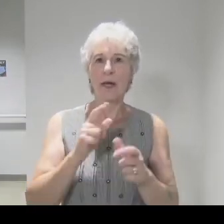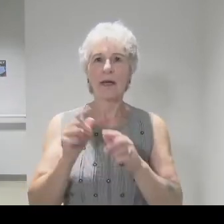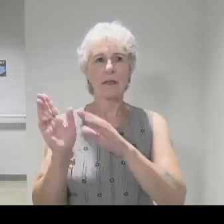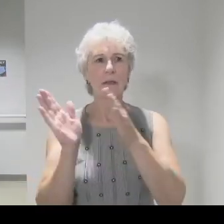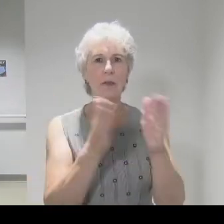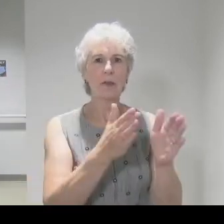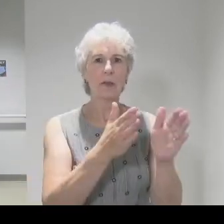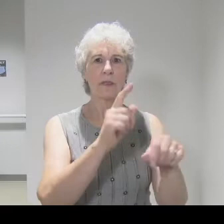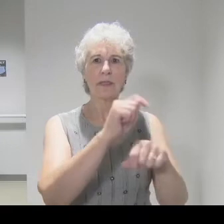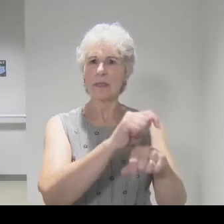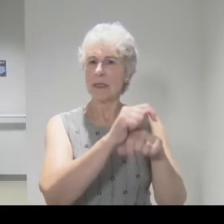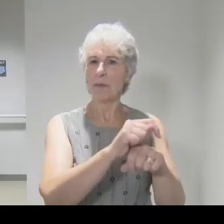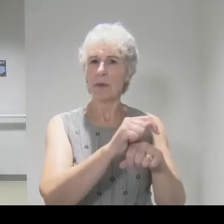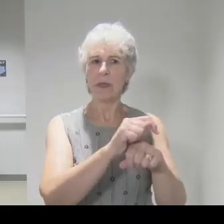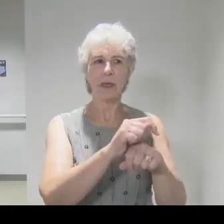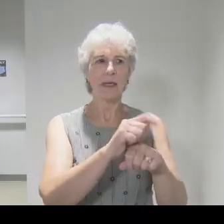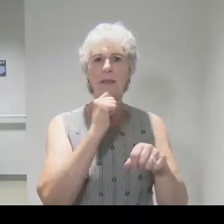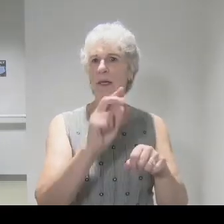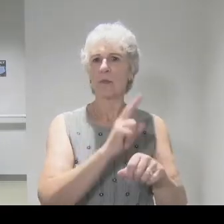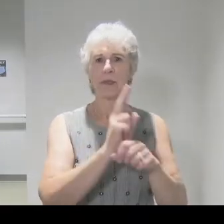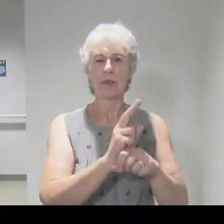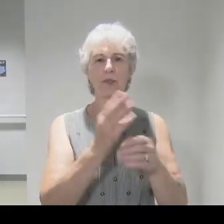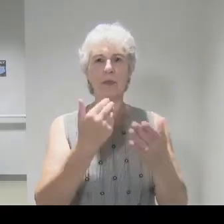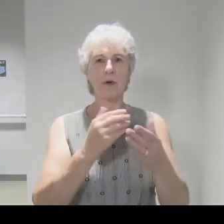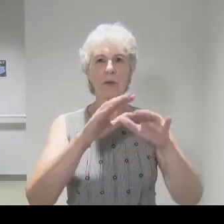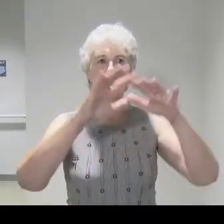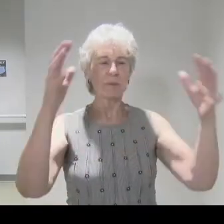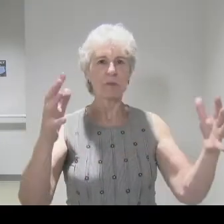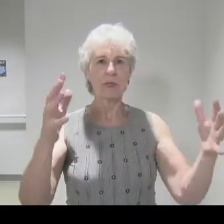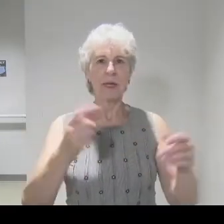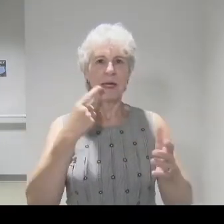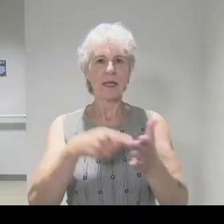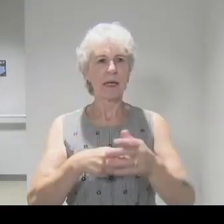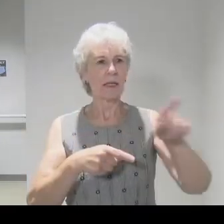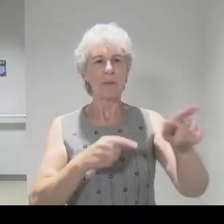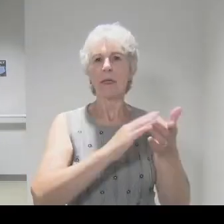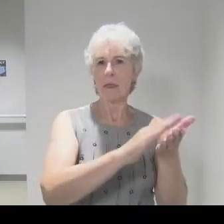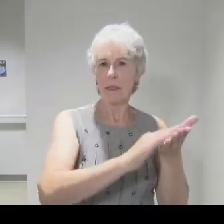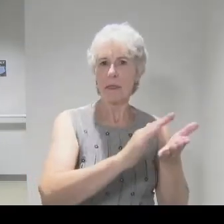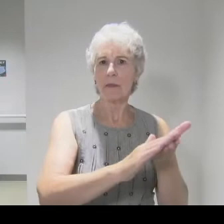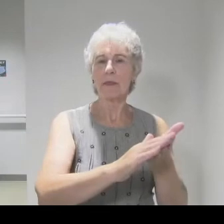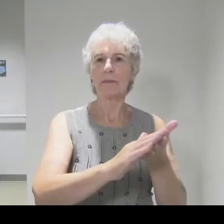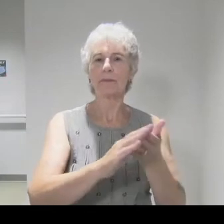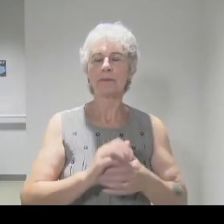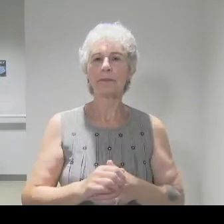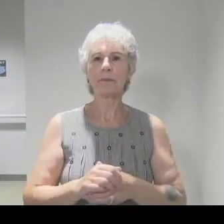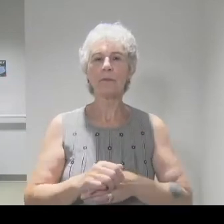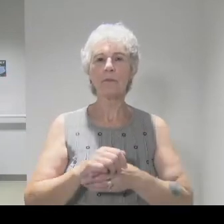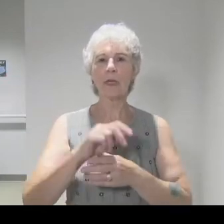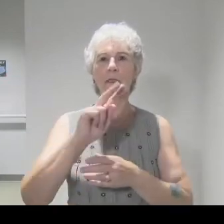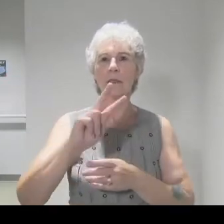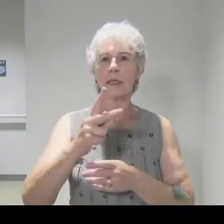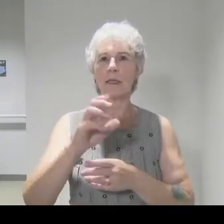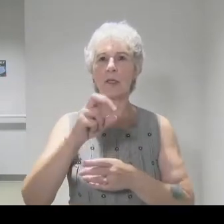was just a gigantic storage space. And he commanded that it be cleaned out, and in 2 Chronicles 34,